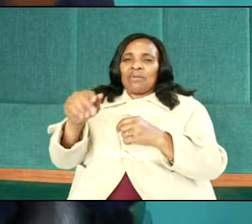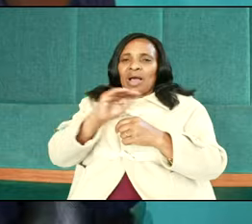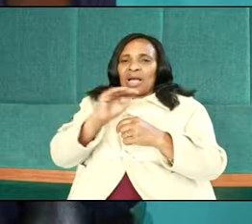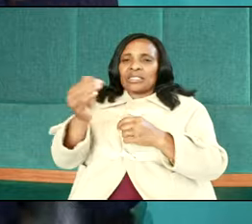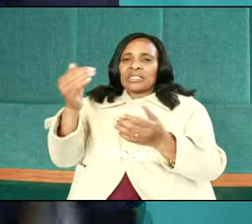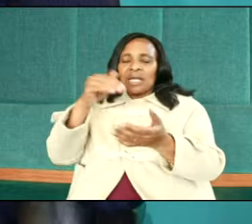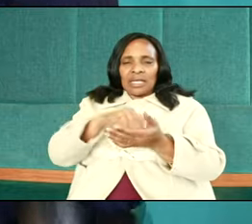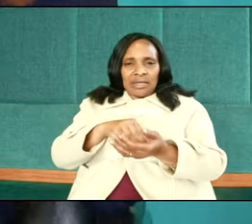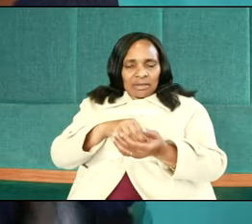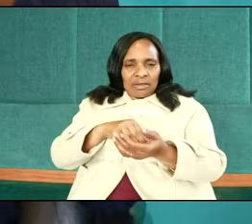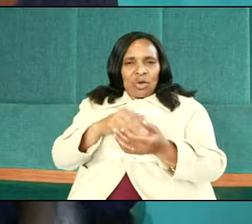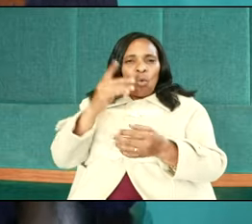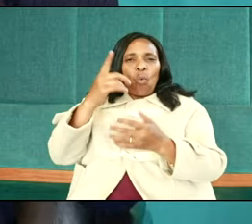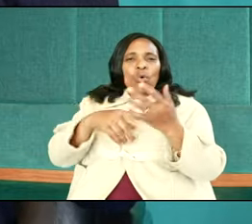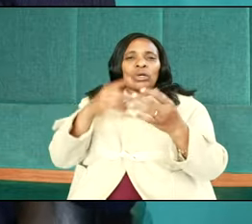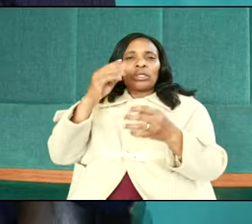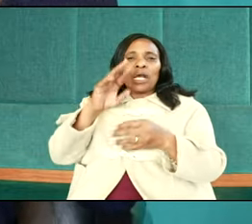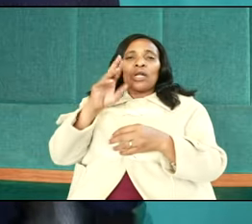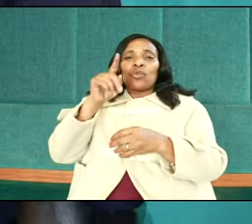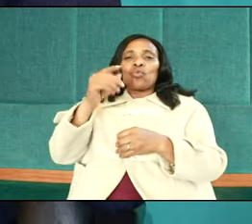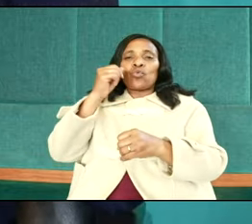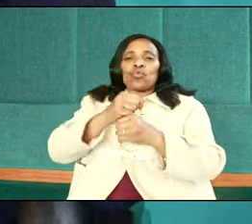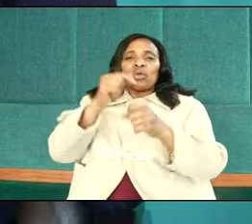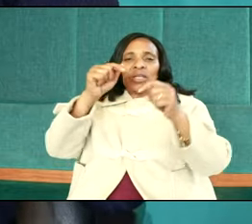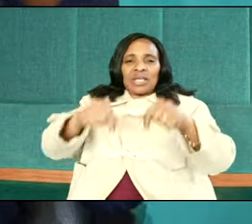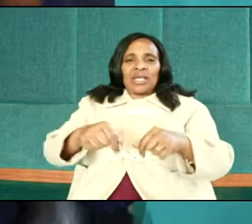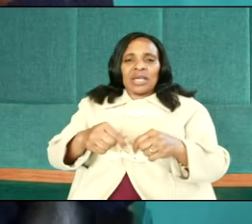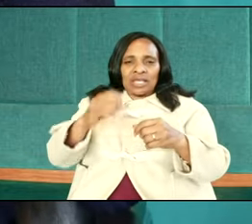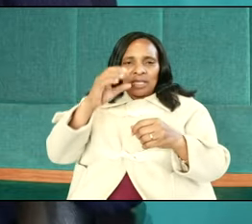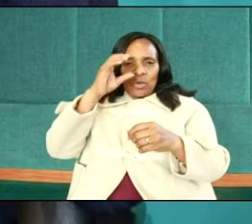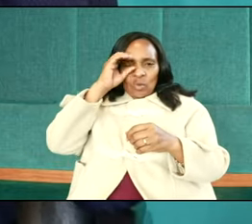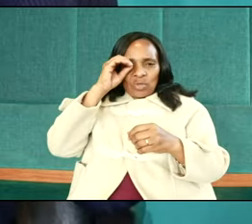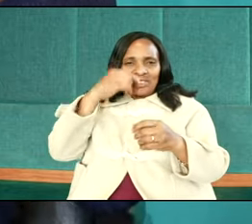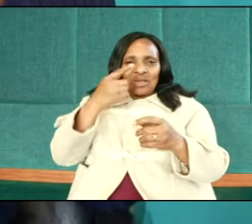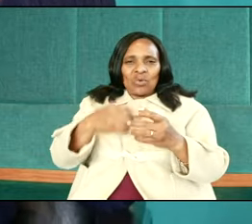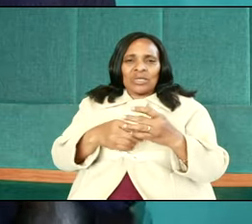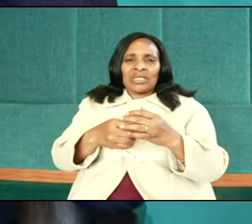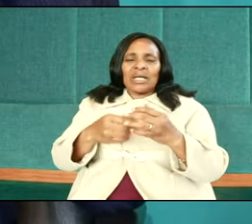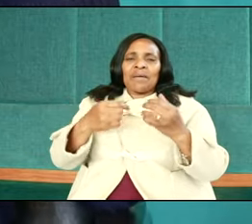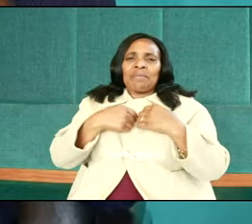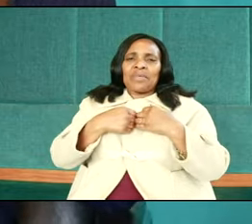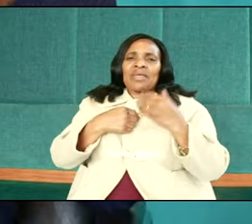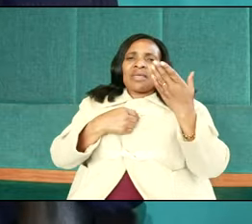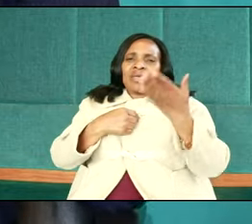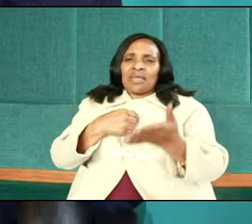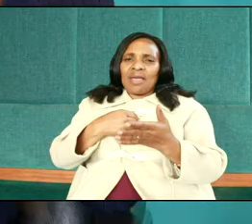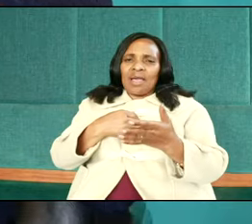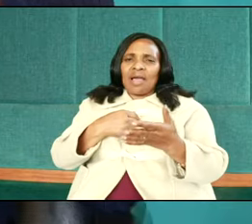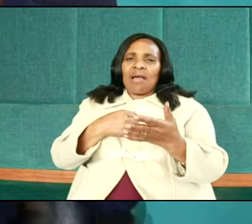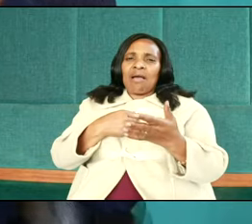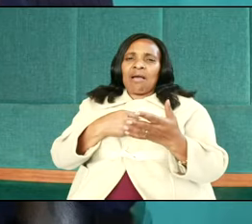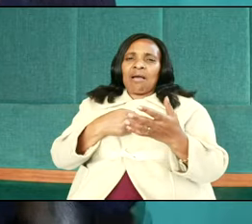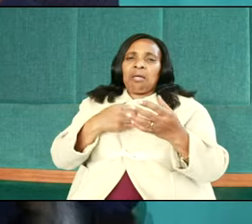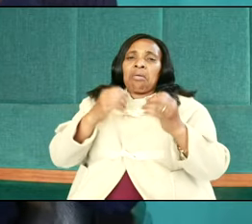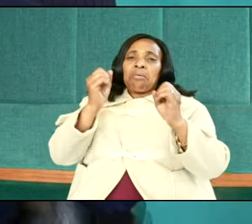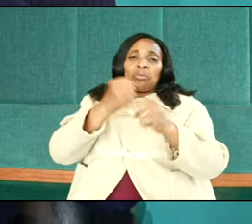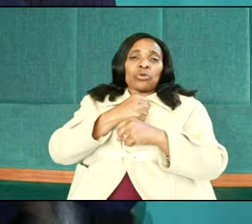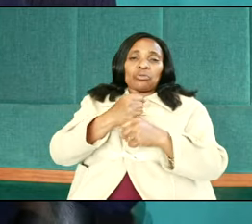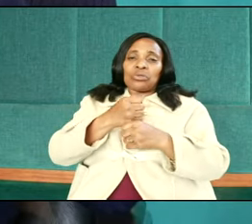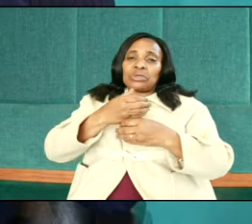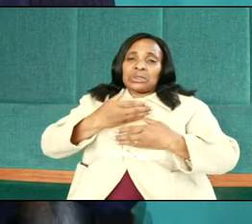him again, what are you doing in this cave? And he just goes back and says, there had been zealous, where he had fought, all that kind of